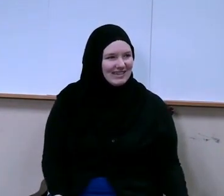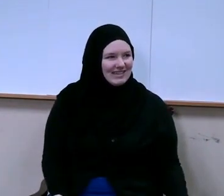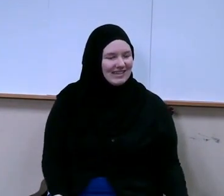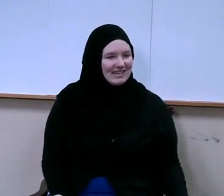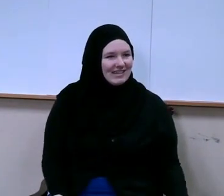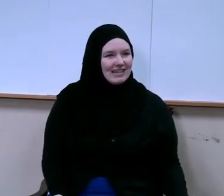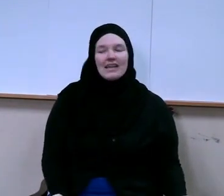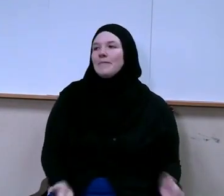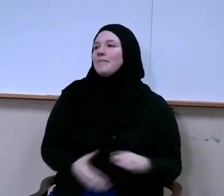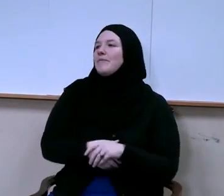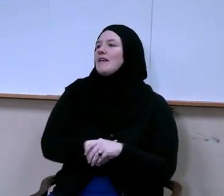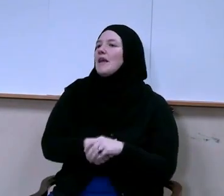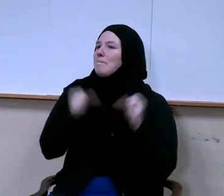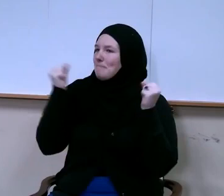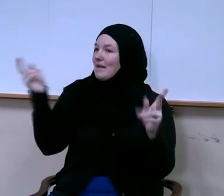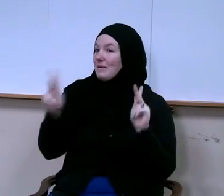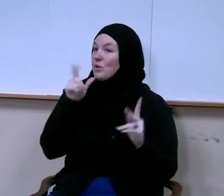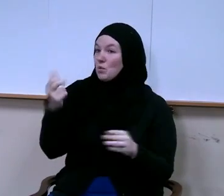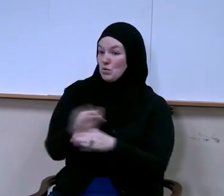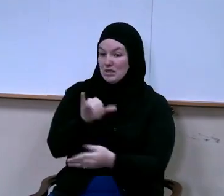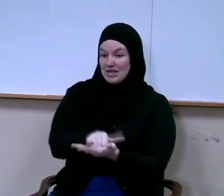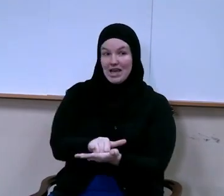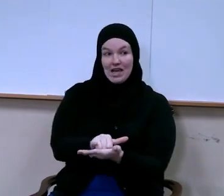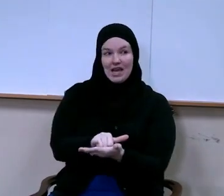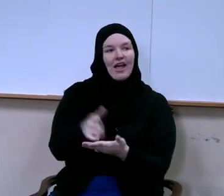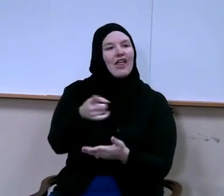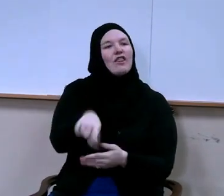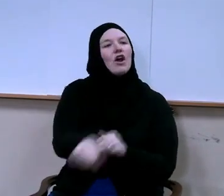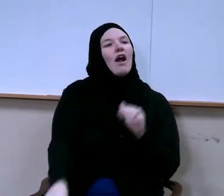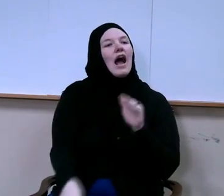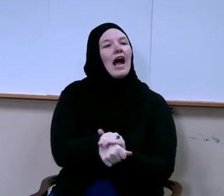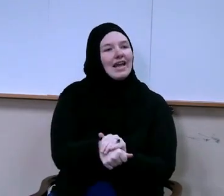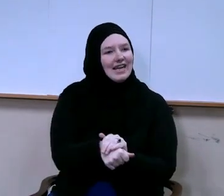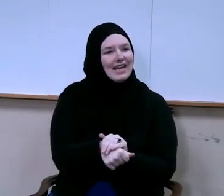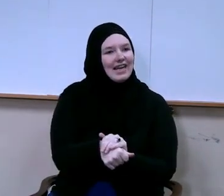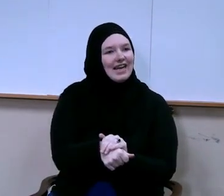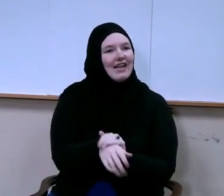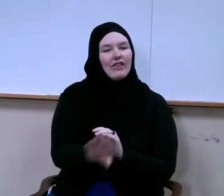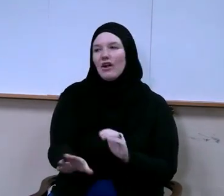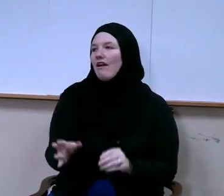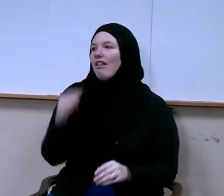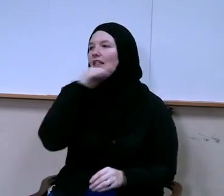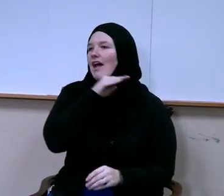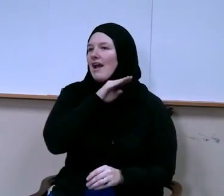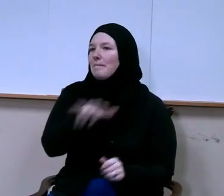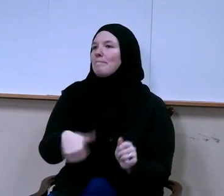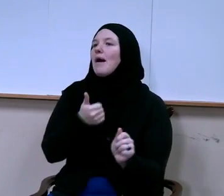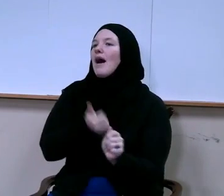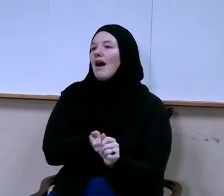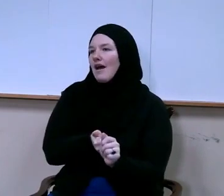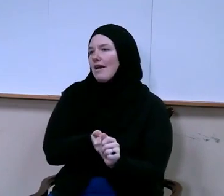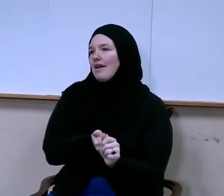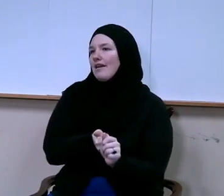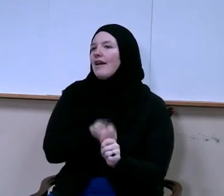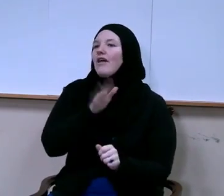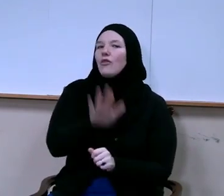Many of the people who use this method, they are hiding their lies behind their